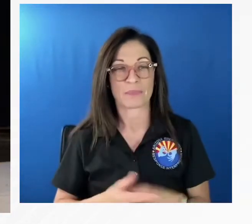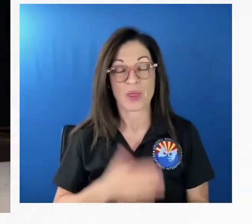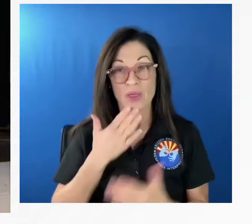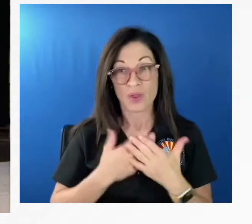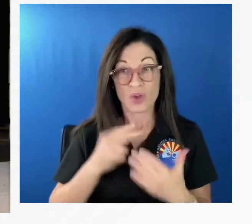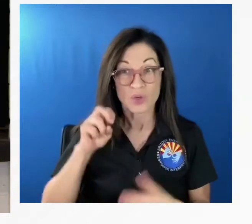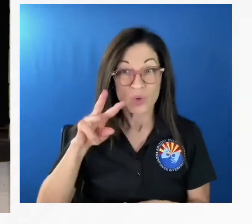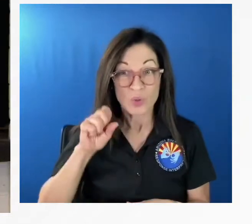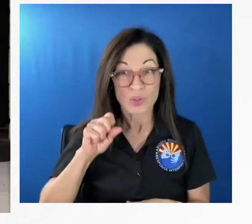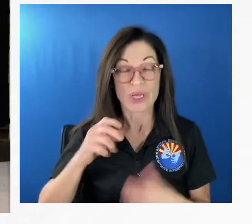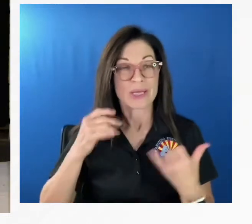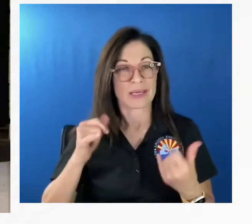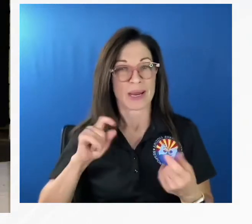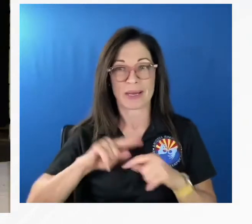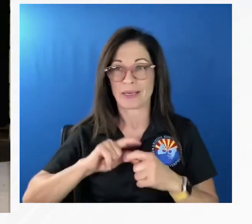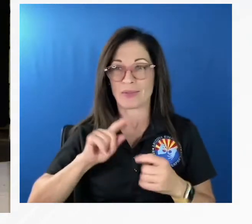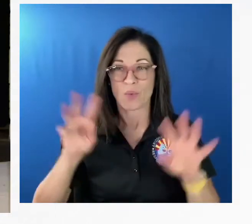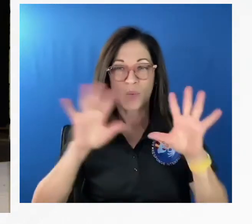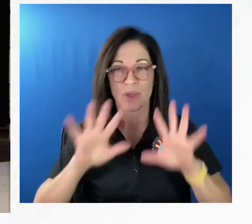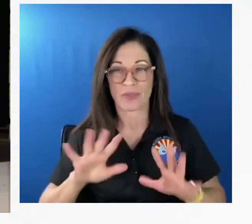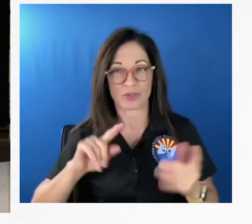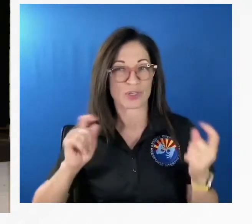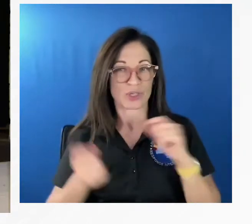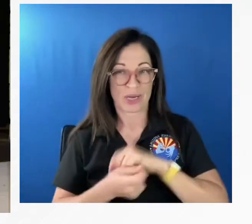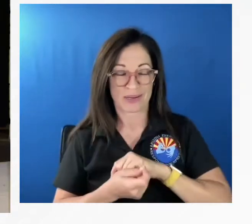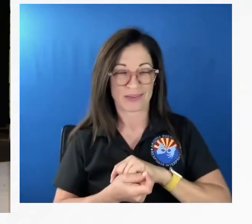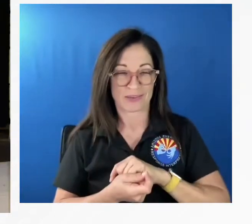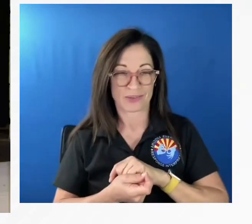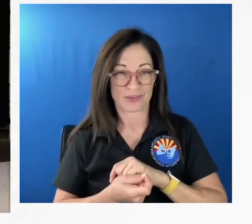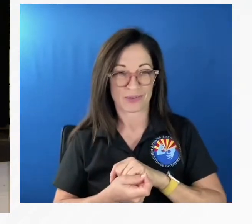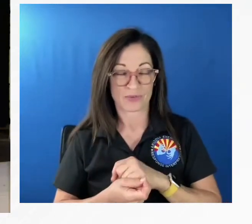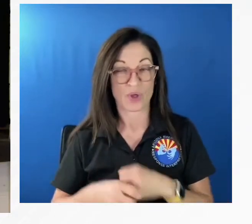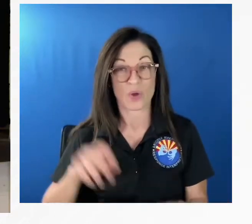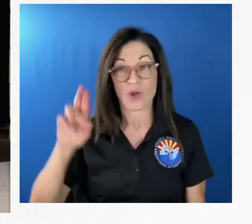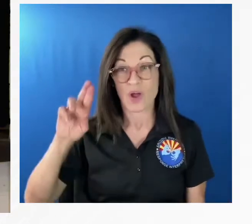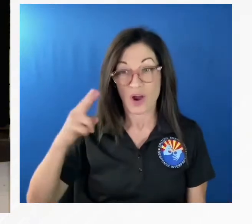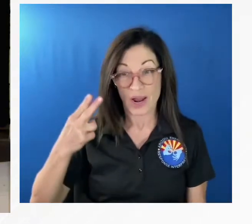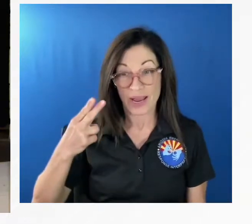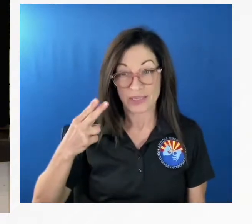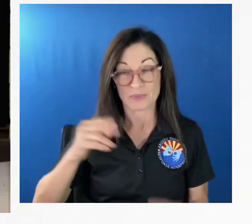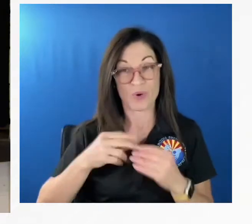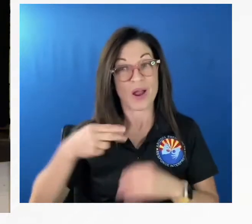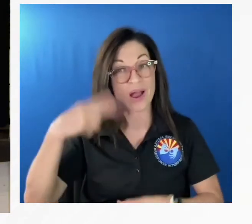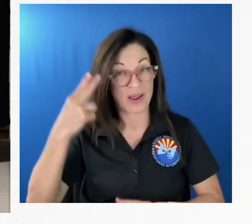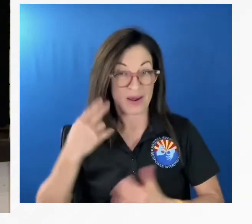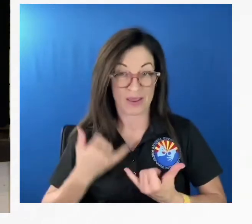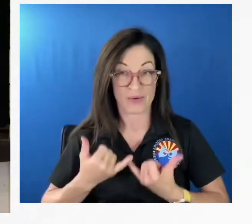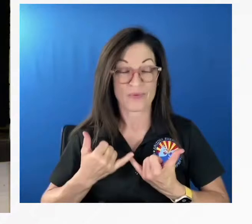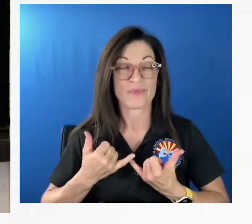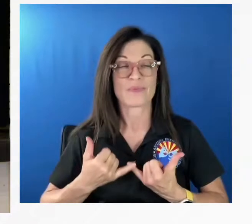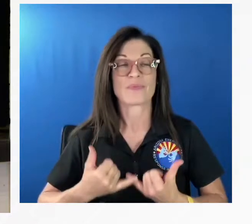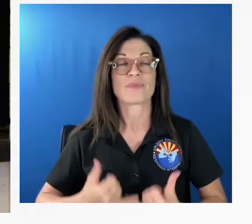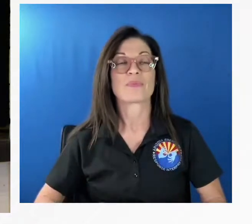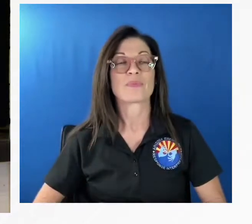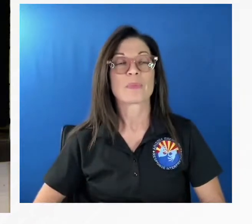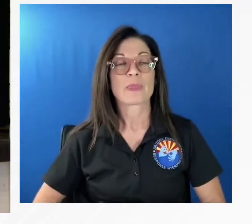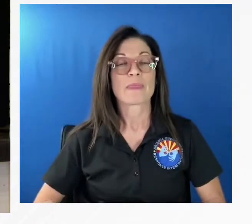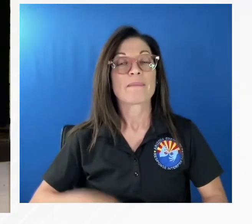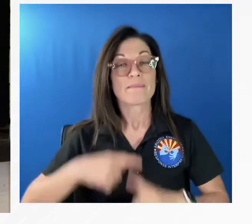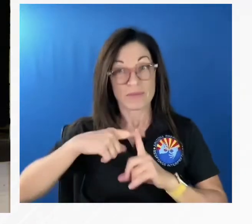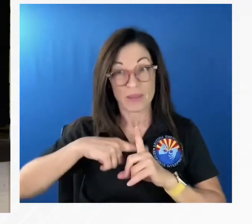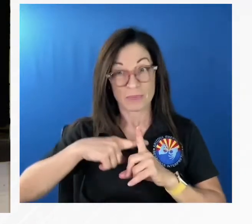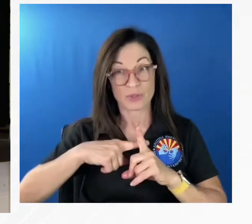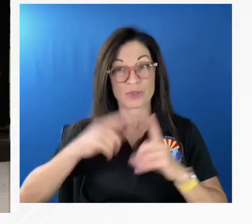a turn on the weather. And so relative humidities are higher now. The temperatures are